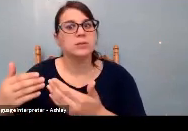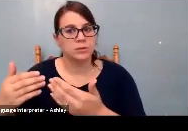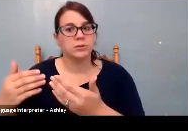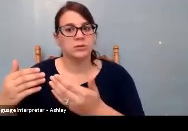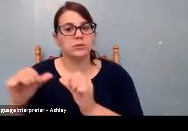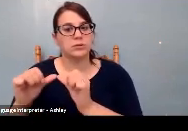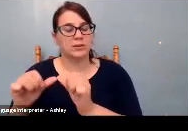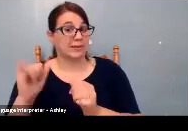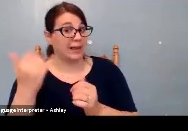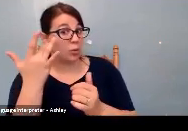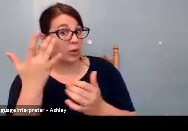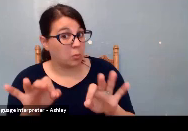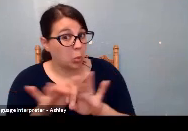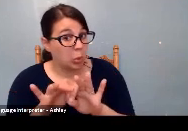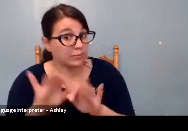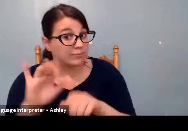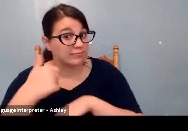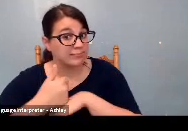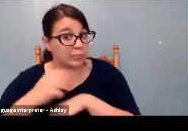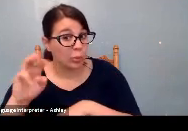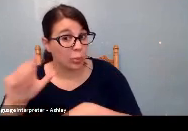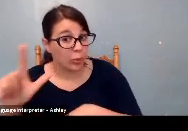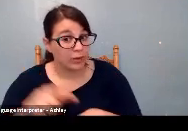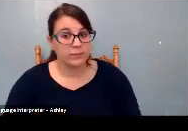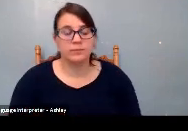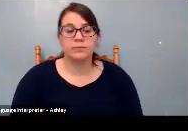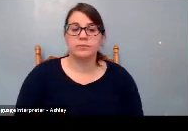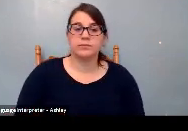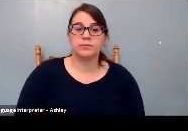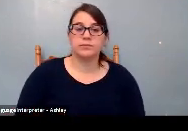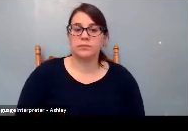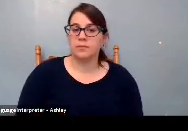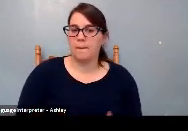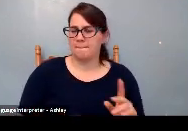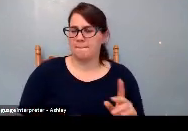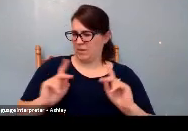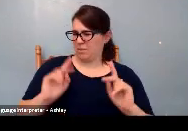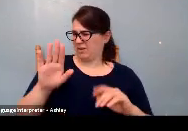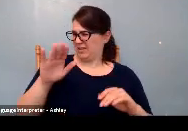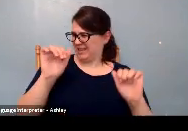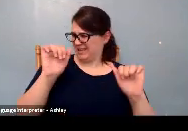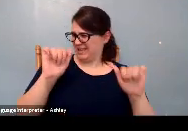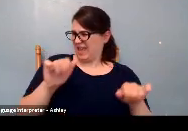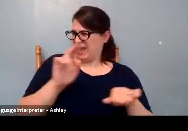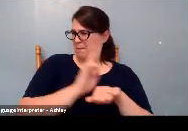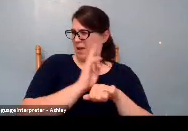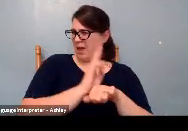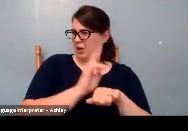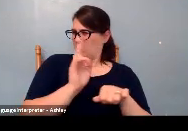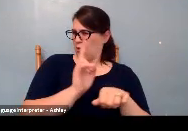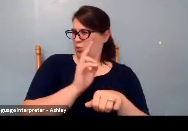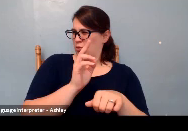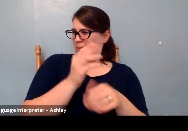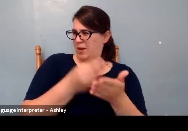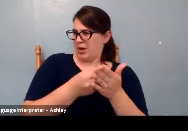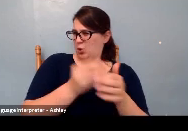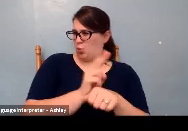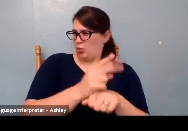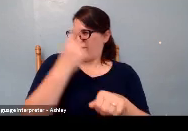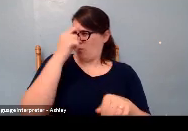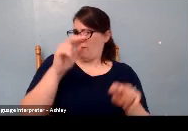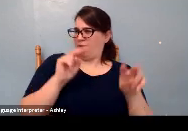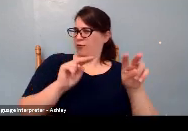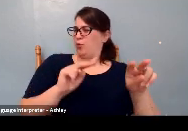Another question that we receive is, can the funds be used for funeral and burial expenses? And the answer is yes,